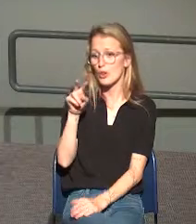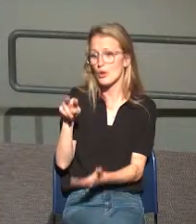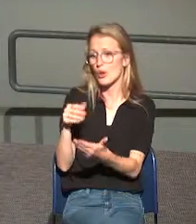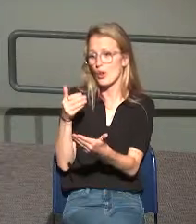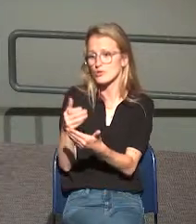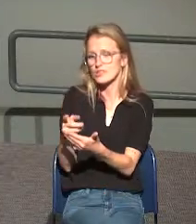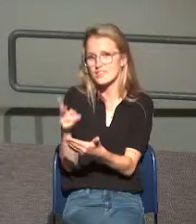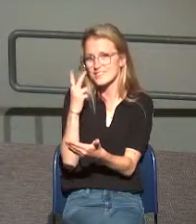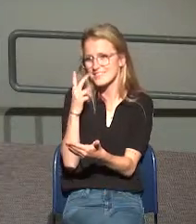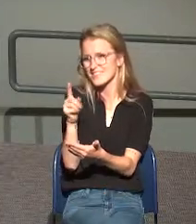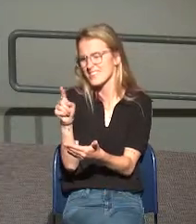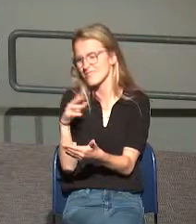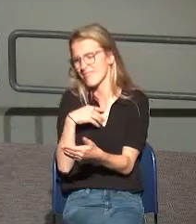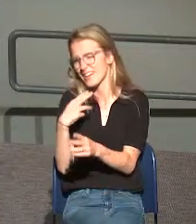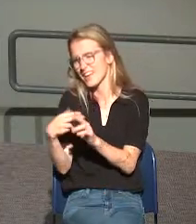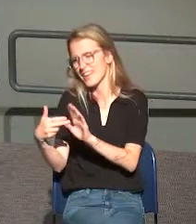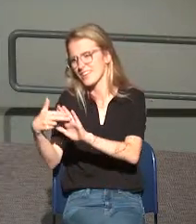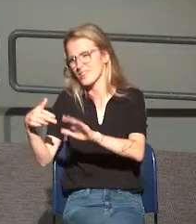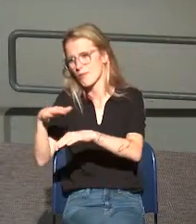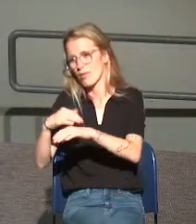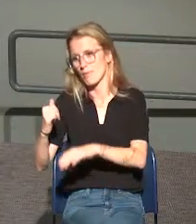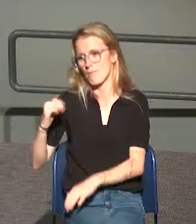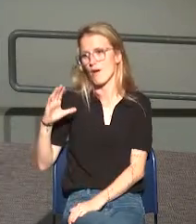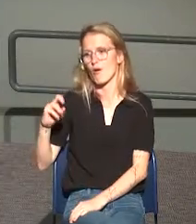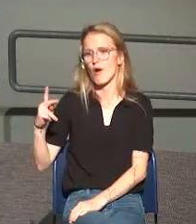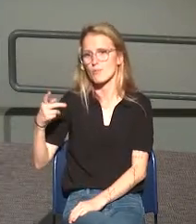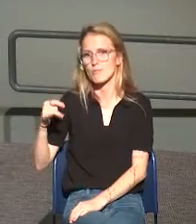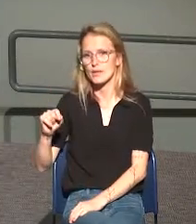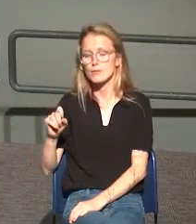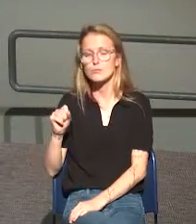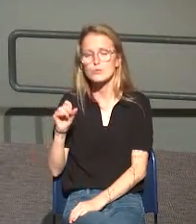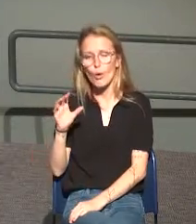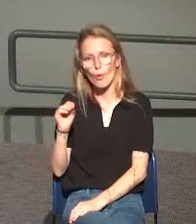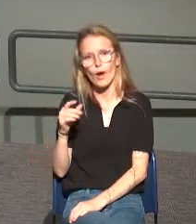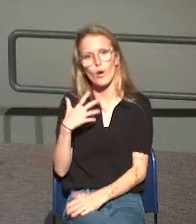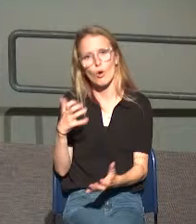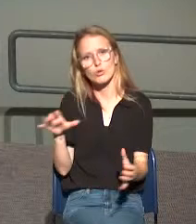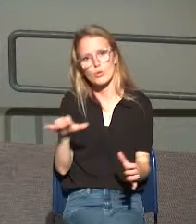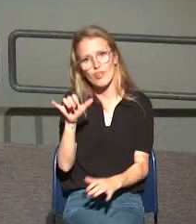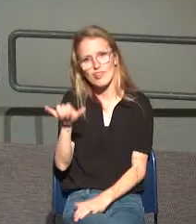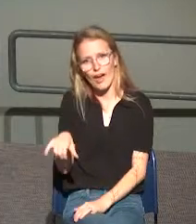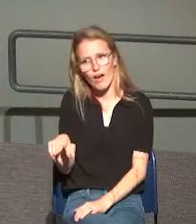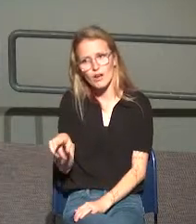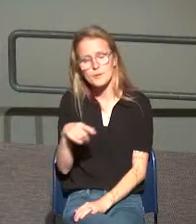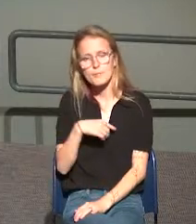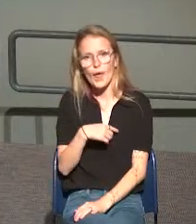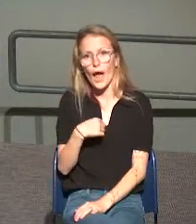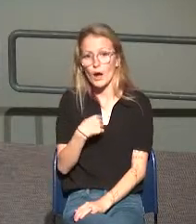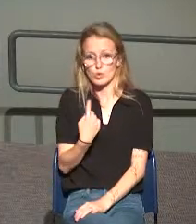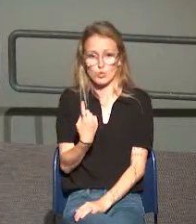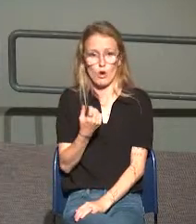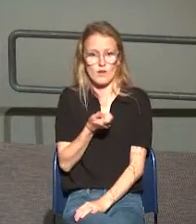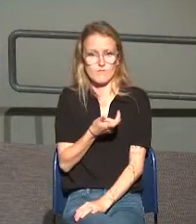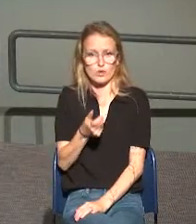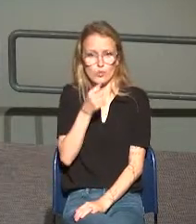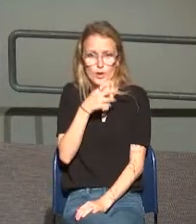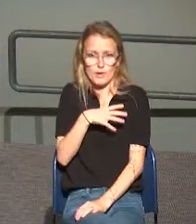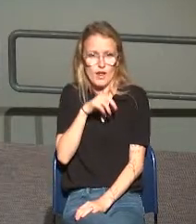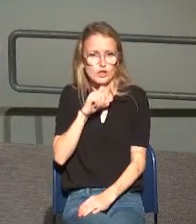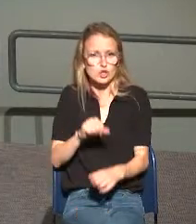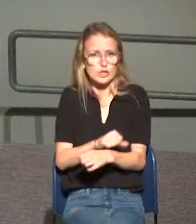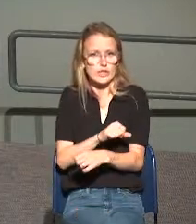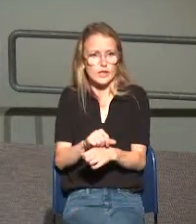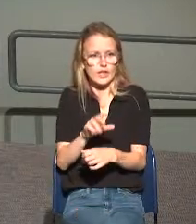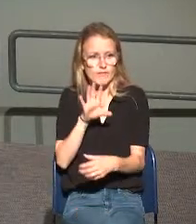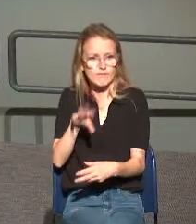rear cockpit. So yeah, but yeah, so I wanted to do that. And so I was one of a handful of women who were actually flying